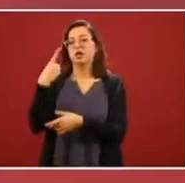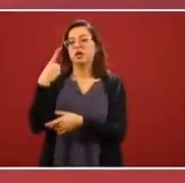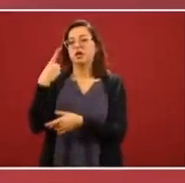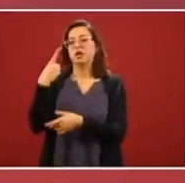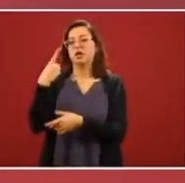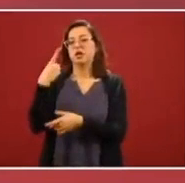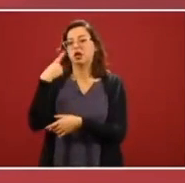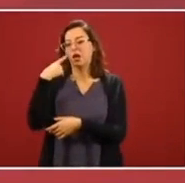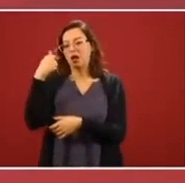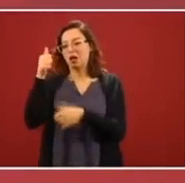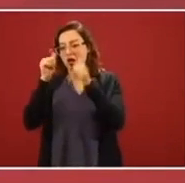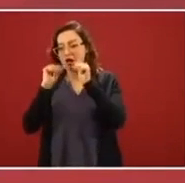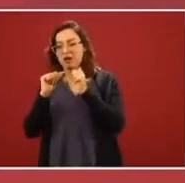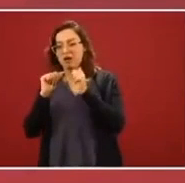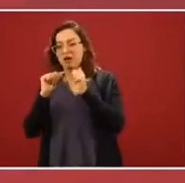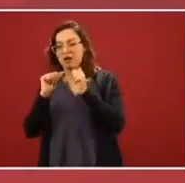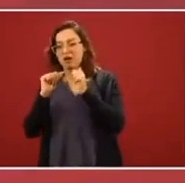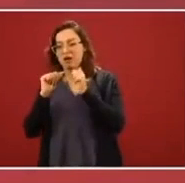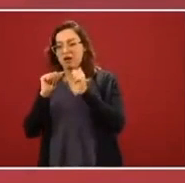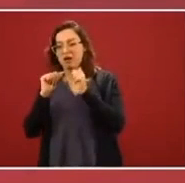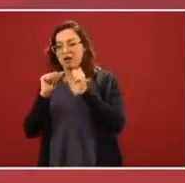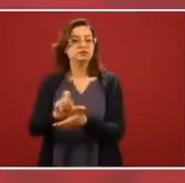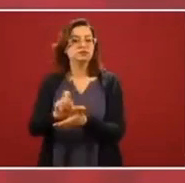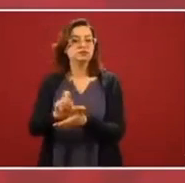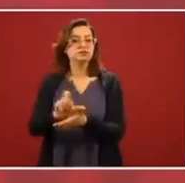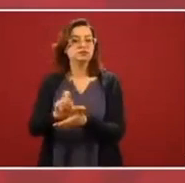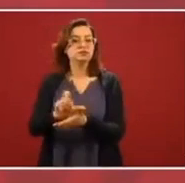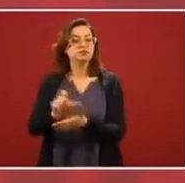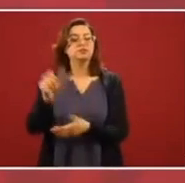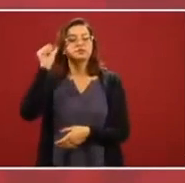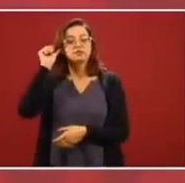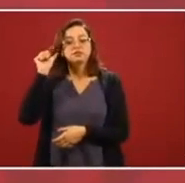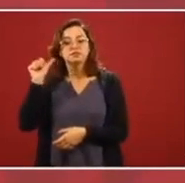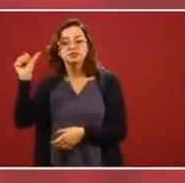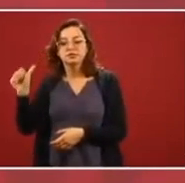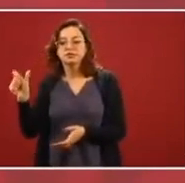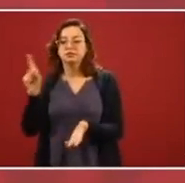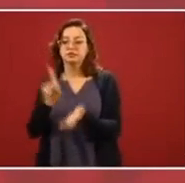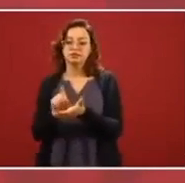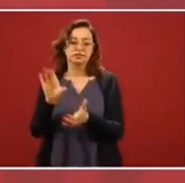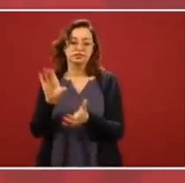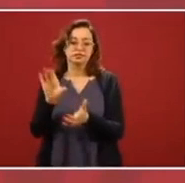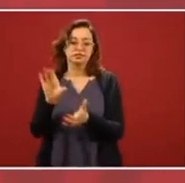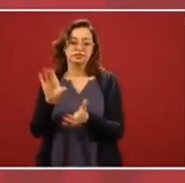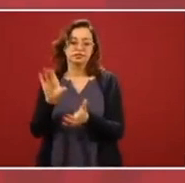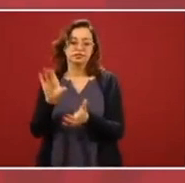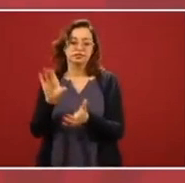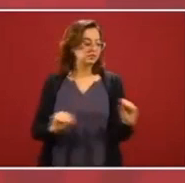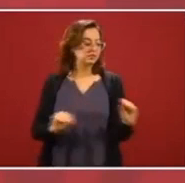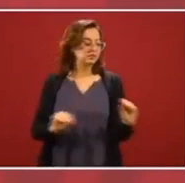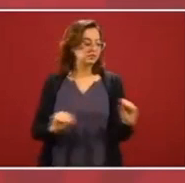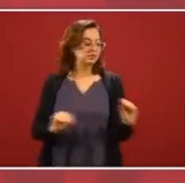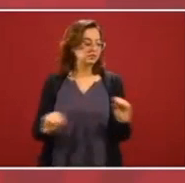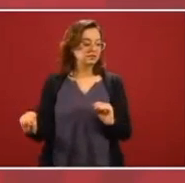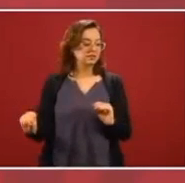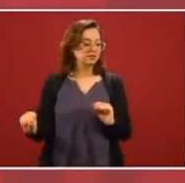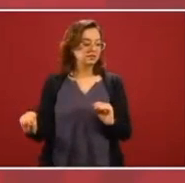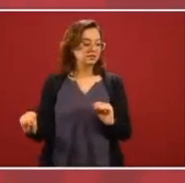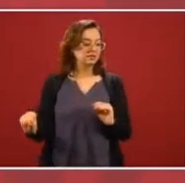vision, discapacidad auditiva, auditory, hay discapacidad motora, de motor,